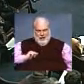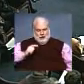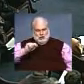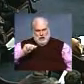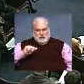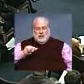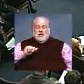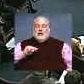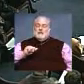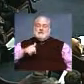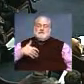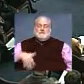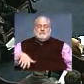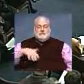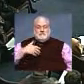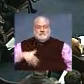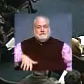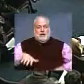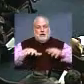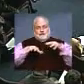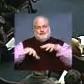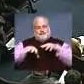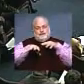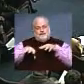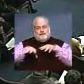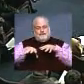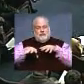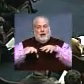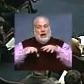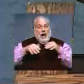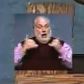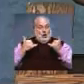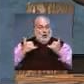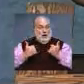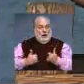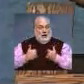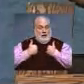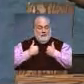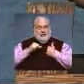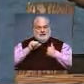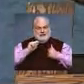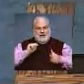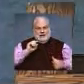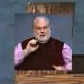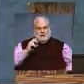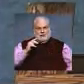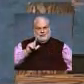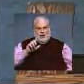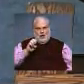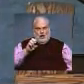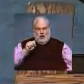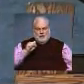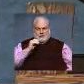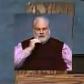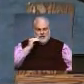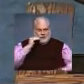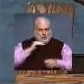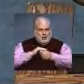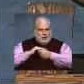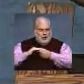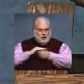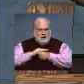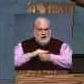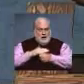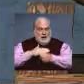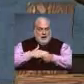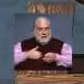traffic. I currently live in the St. Charles neighborhood. And we have several multifamily apartment communities around our neighborhood. And my street,